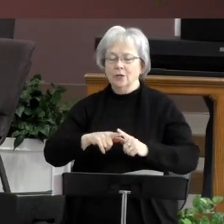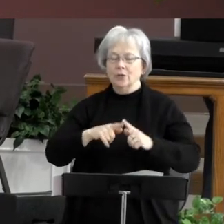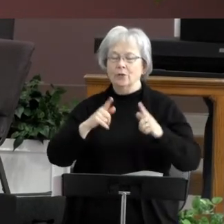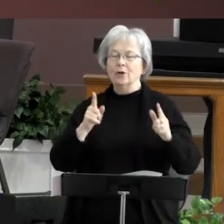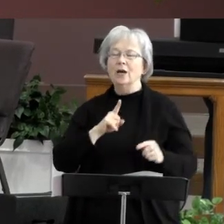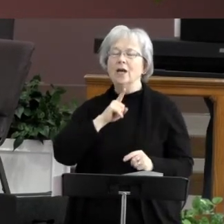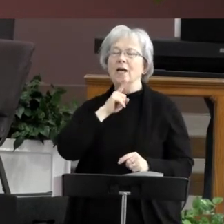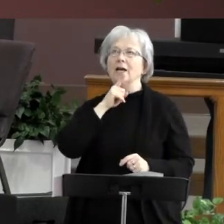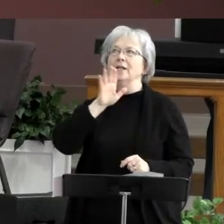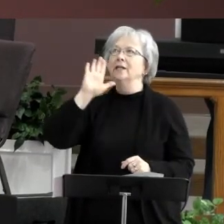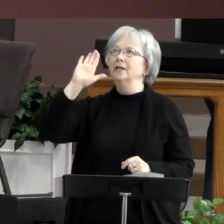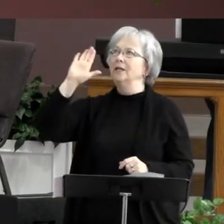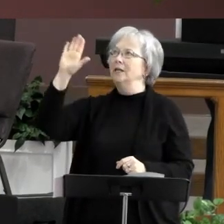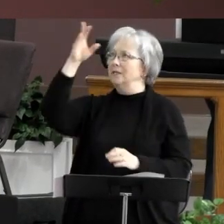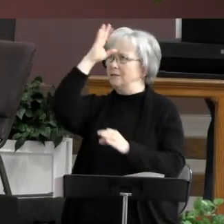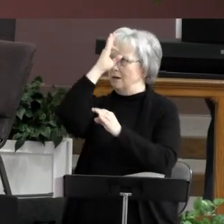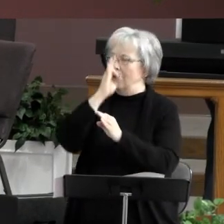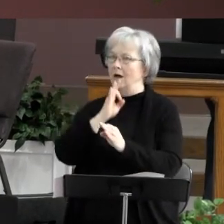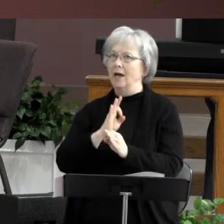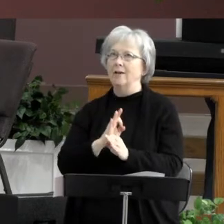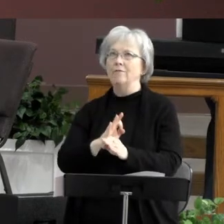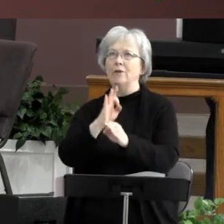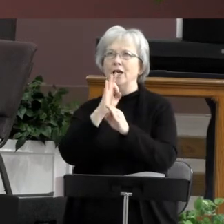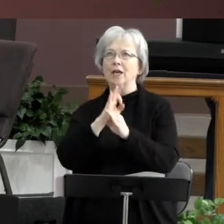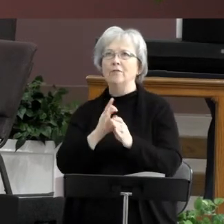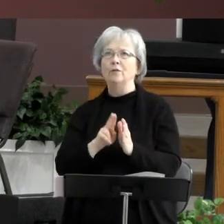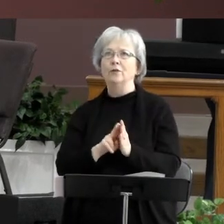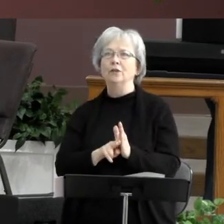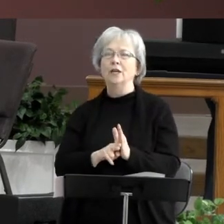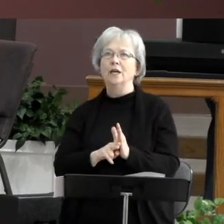faithfulness, great is Thy